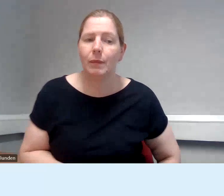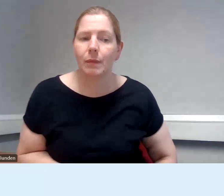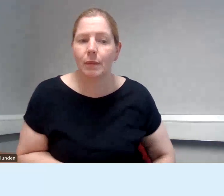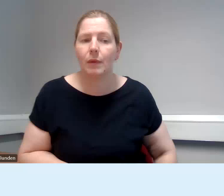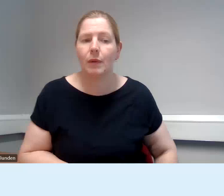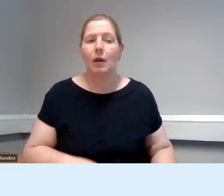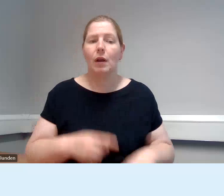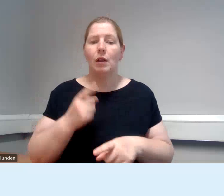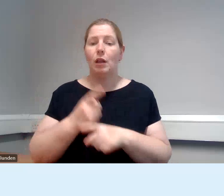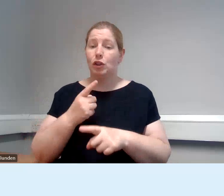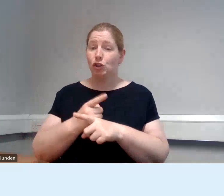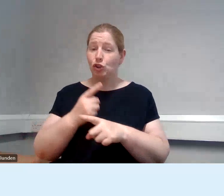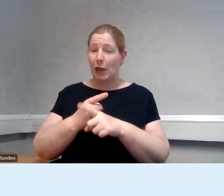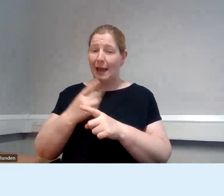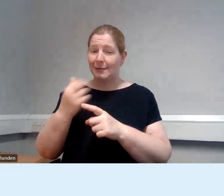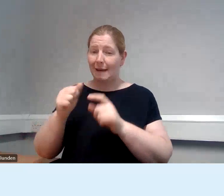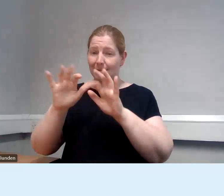for those that haven't seen.